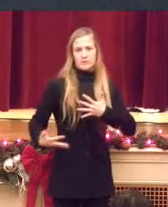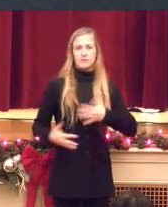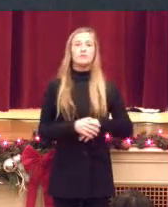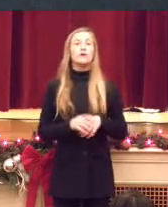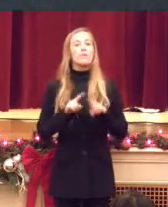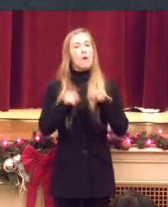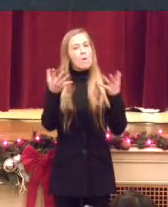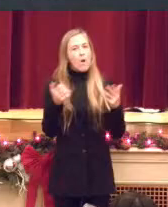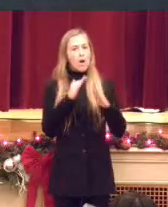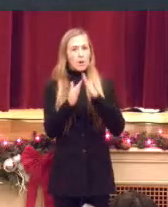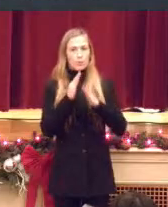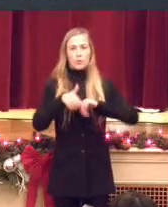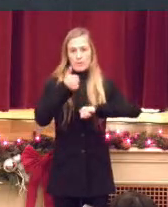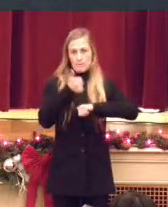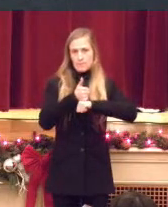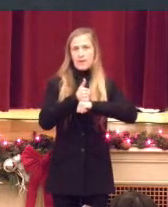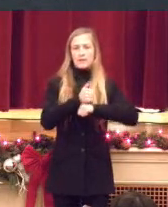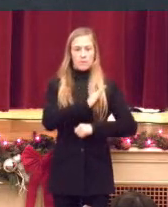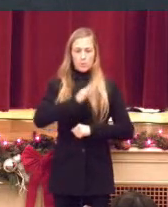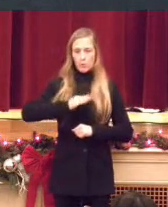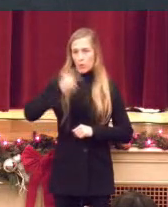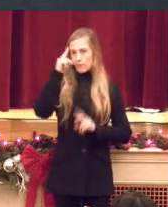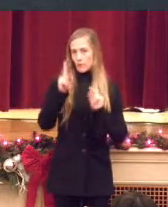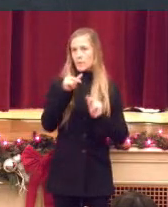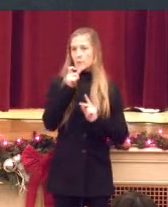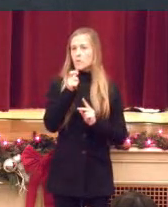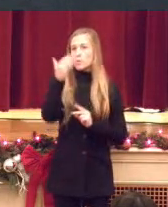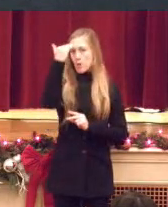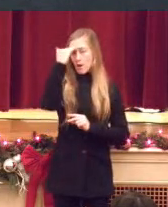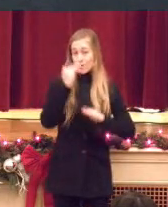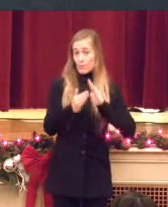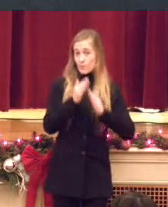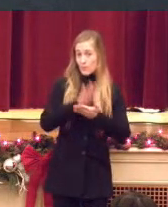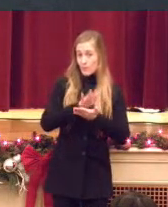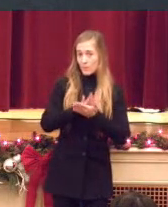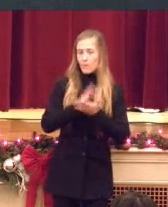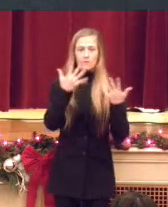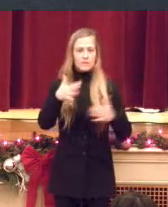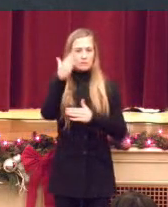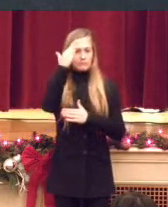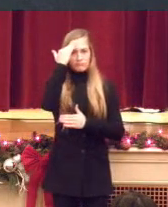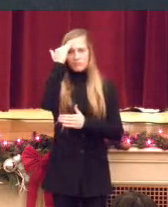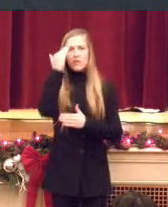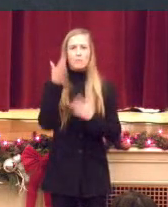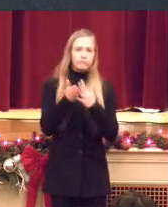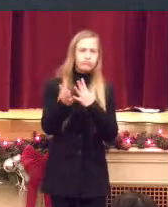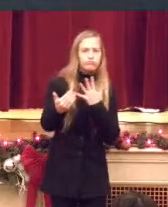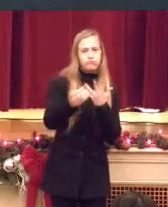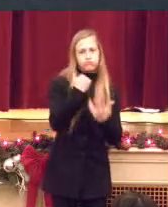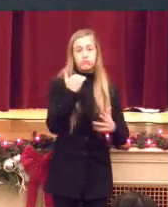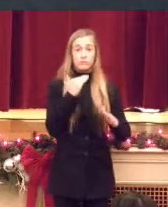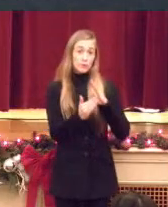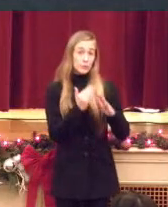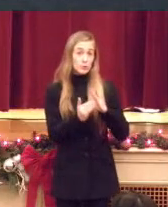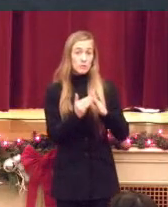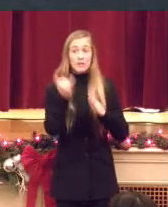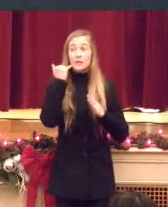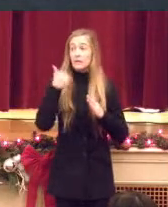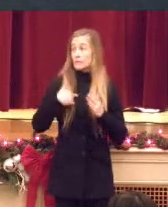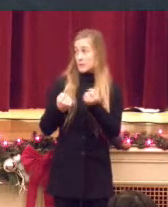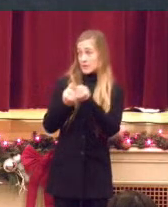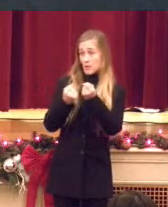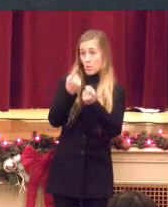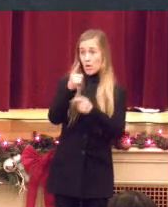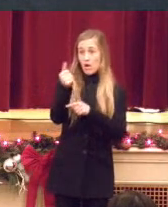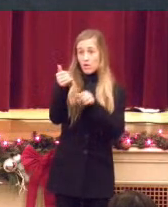it a community-based board of folks who know city schools, know the community, and are known in the community. And if I can just shout out one other person, I